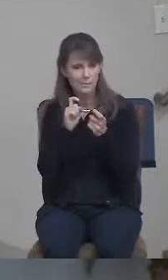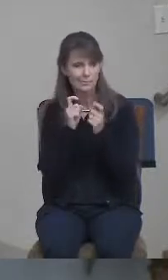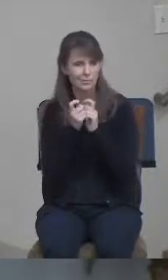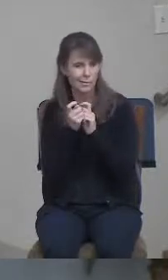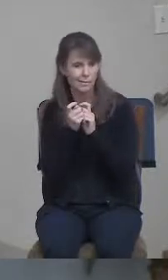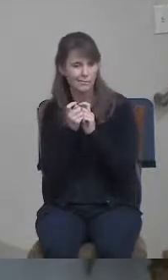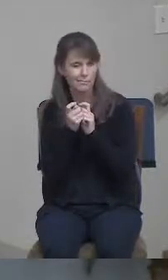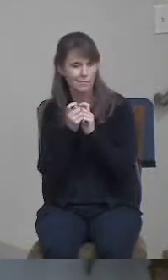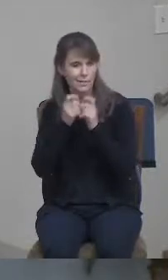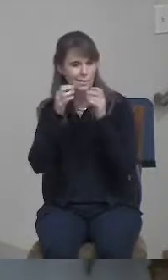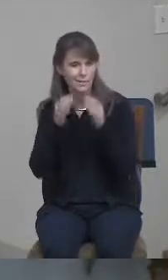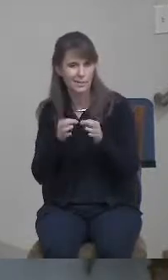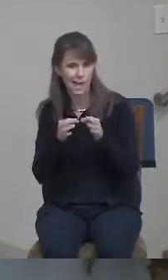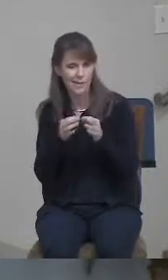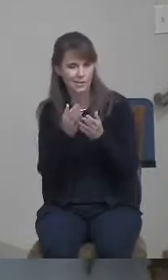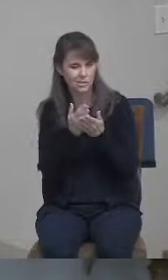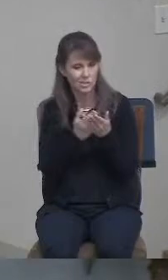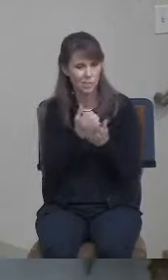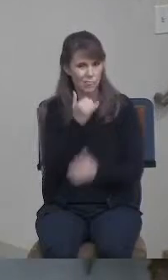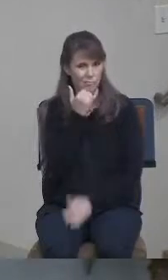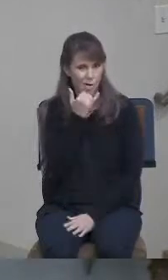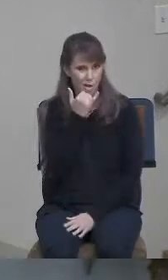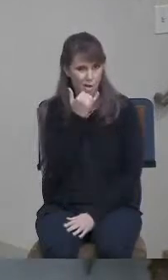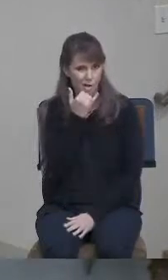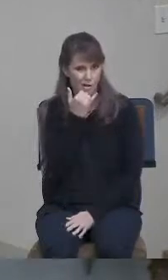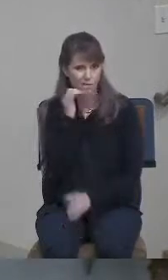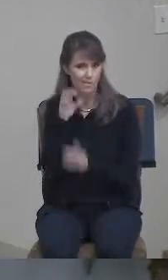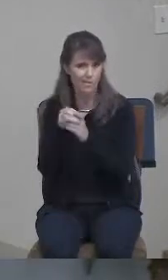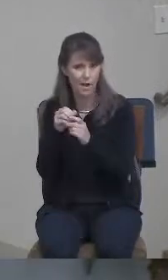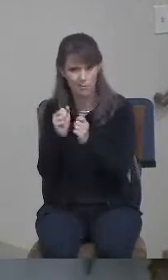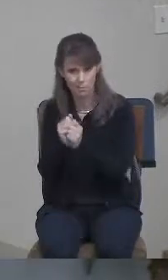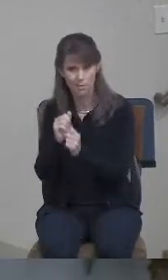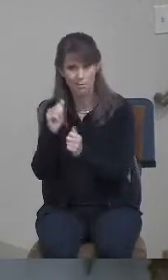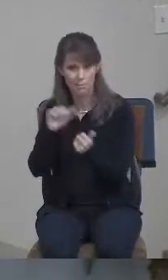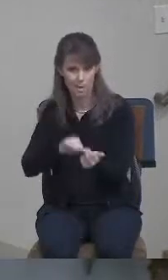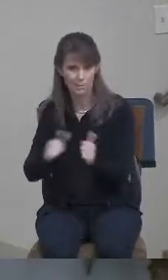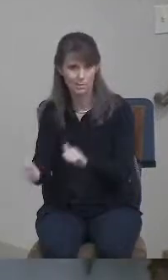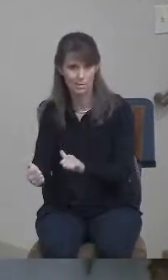the Baptist church, particularly that of Calvinism.